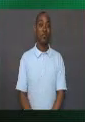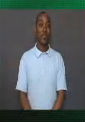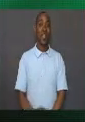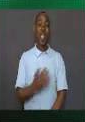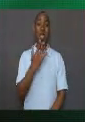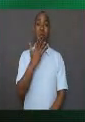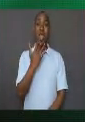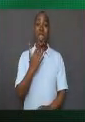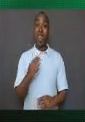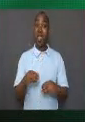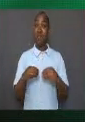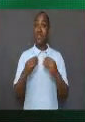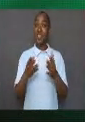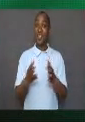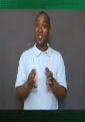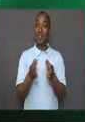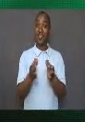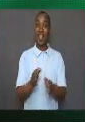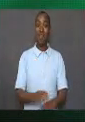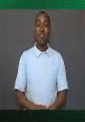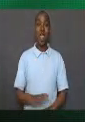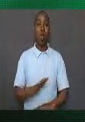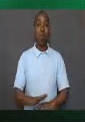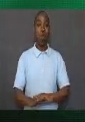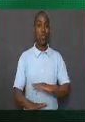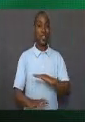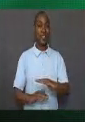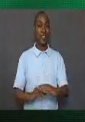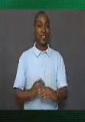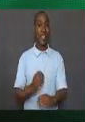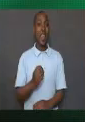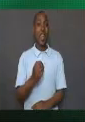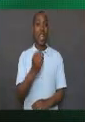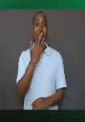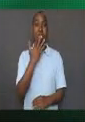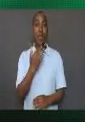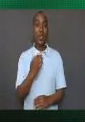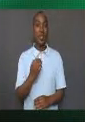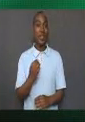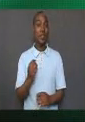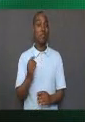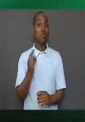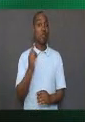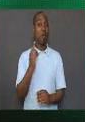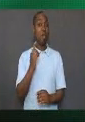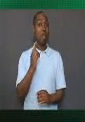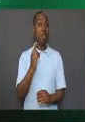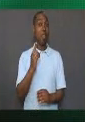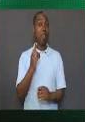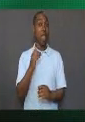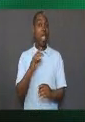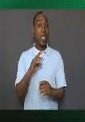blood transfusion is the process of transferring blood into one's